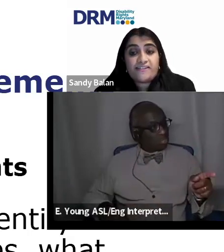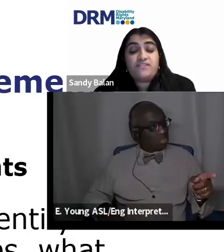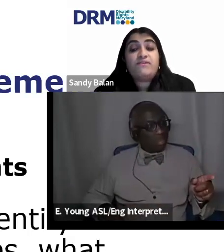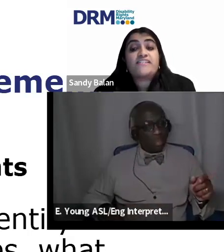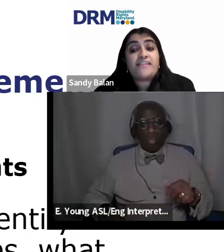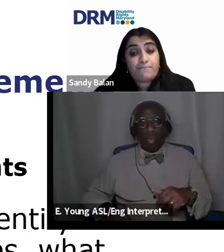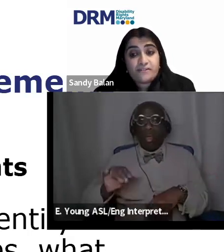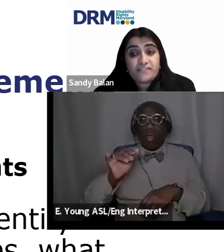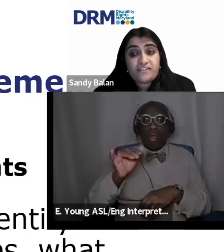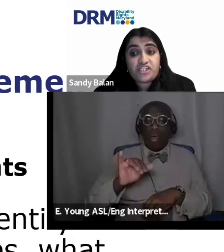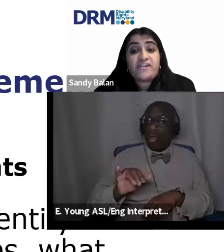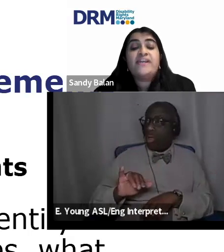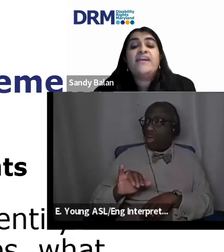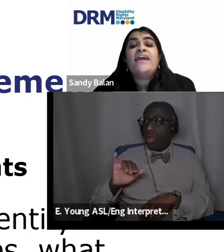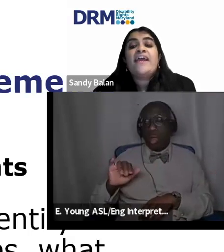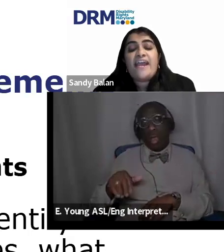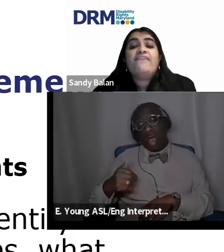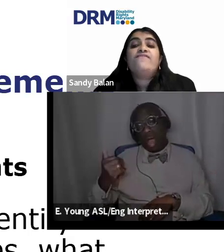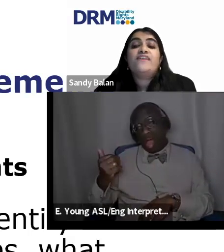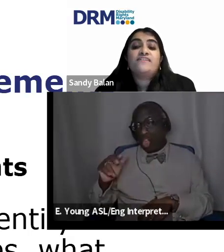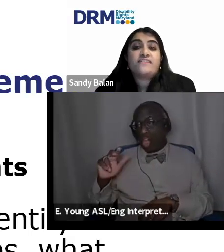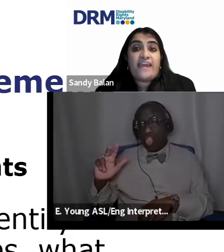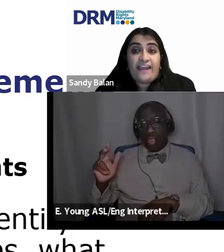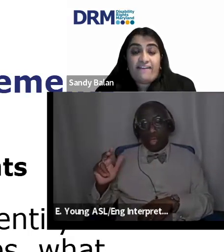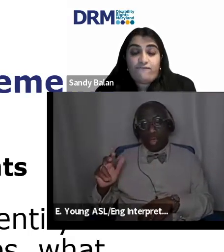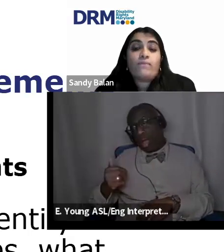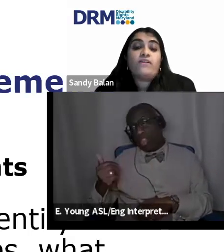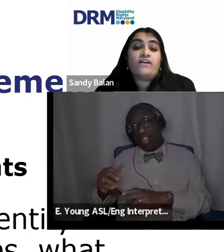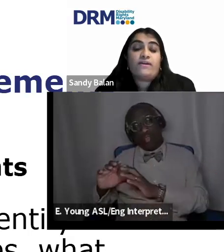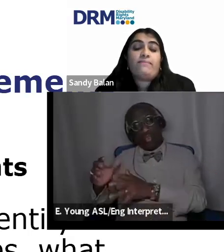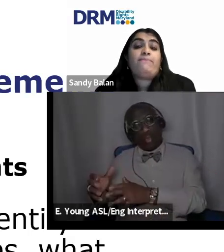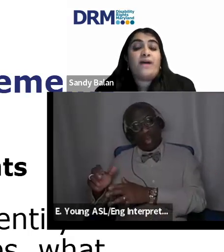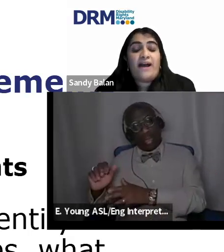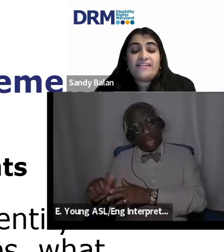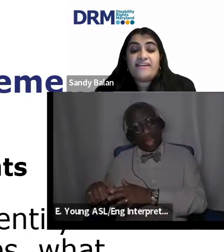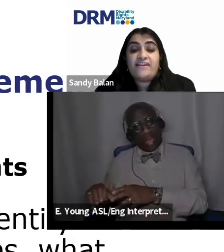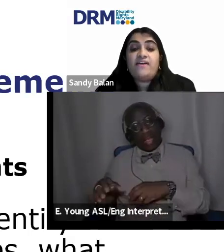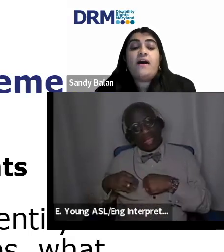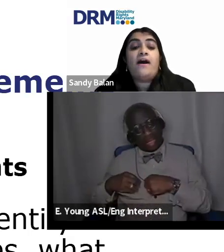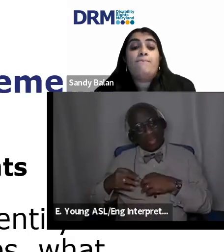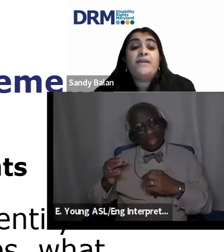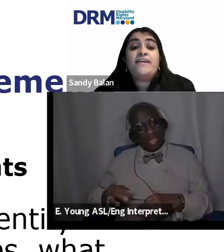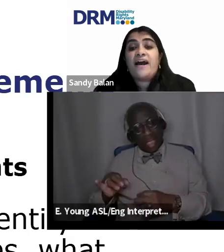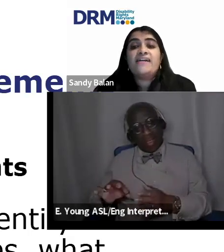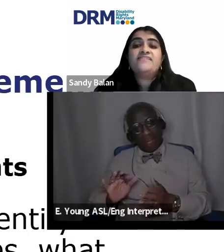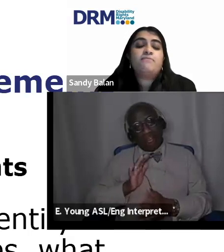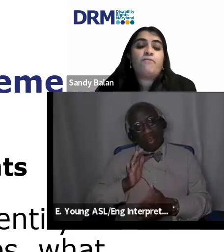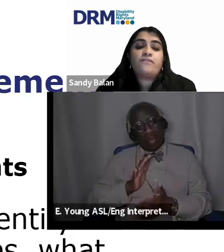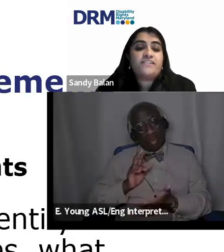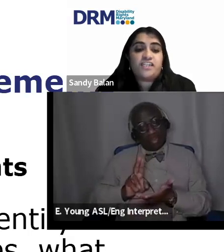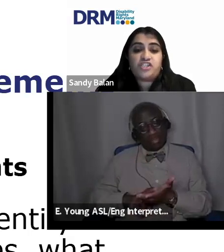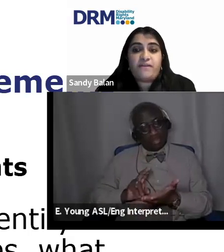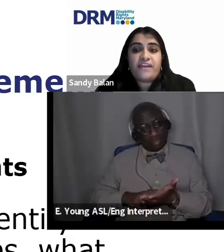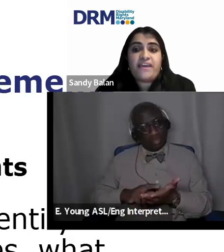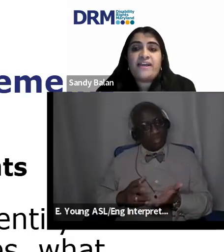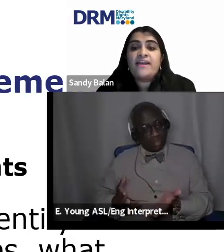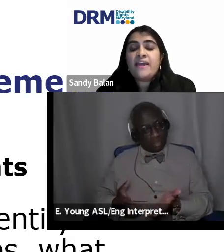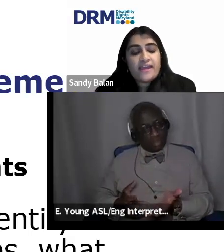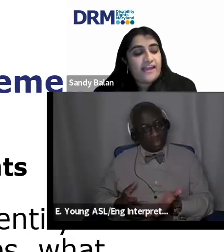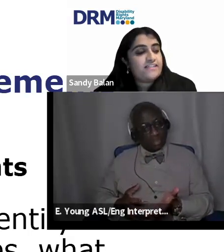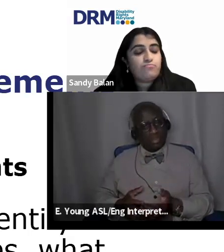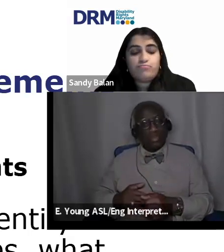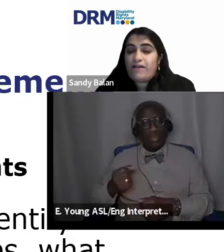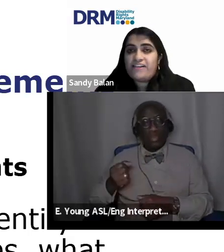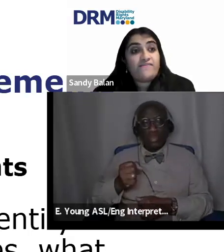third parties to accept a decision if there's a formal agreement behind it. Because supported